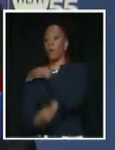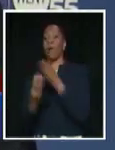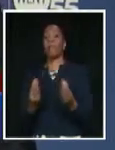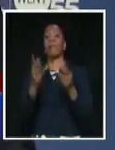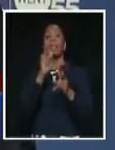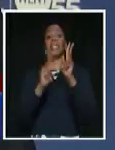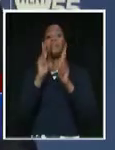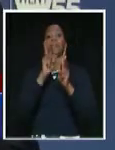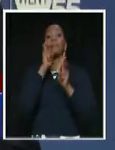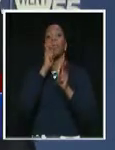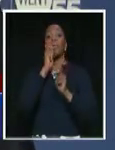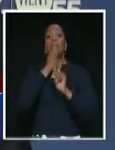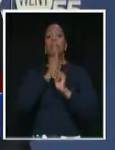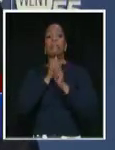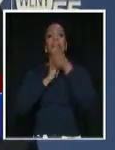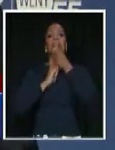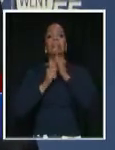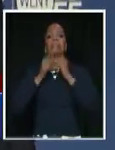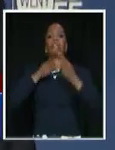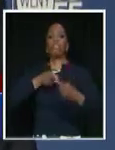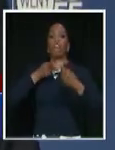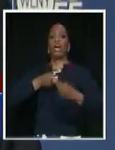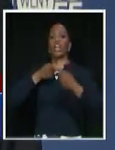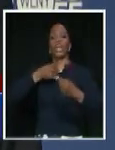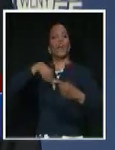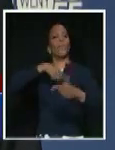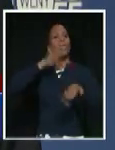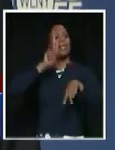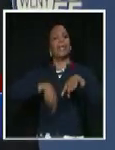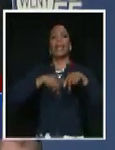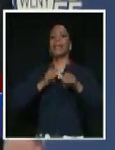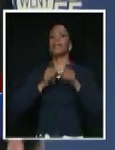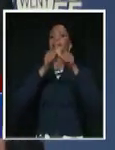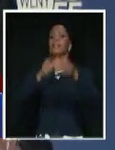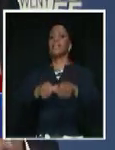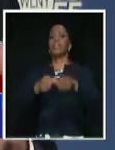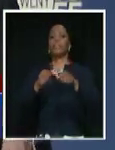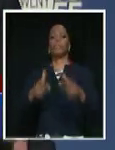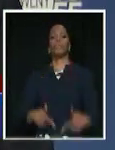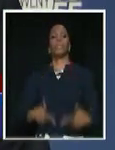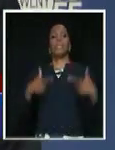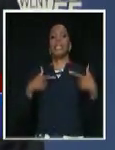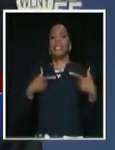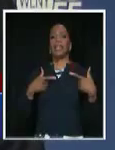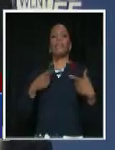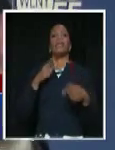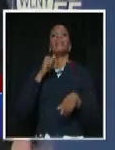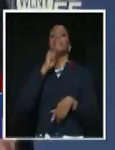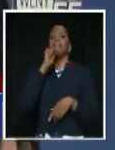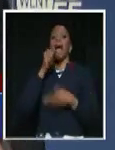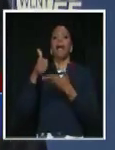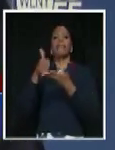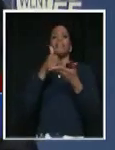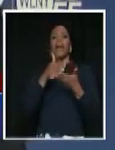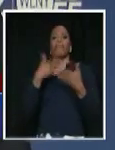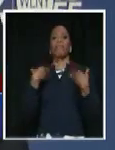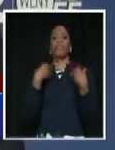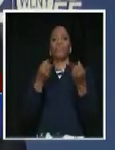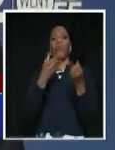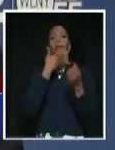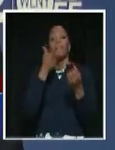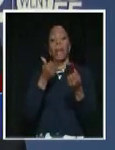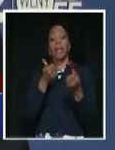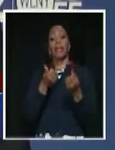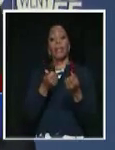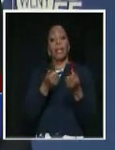We can't keep living this way. This status quo is not acceptable for the long term. It won't help make us strong and great for the future. There's some things we can do about